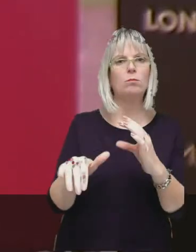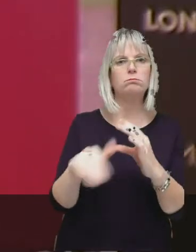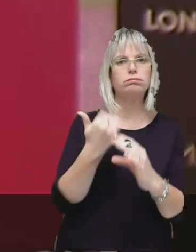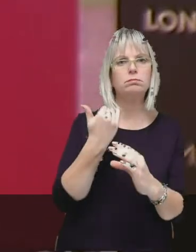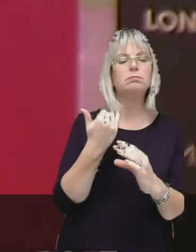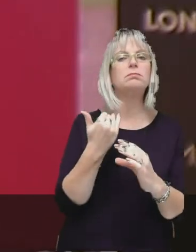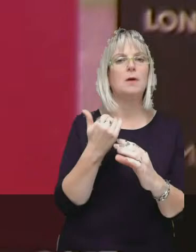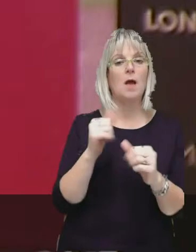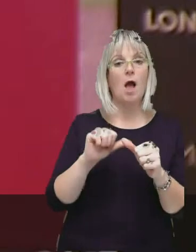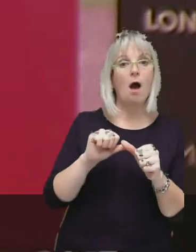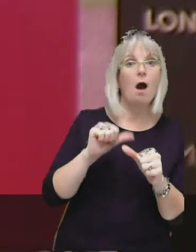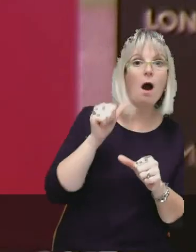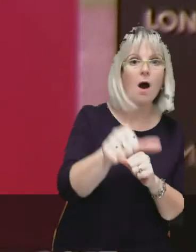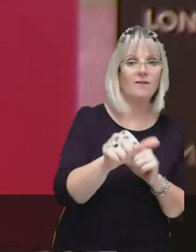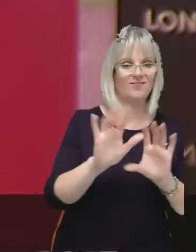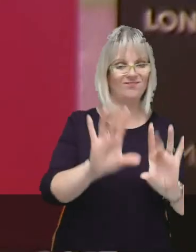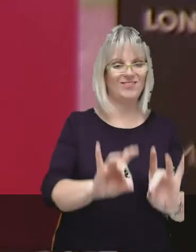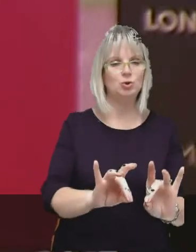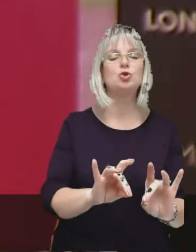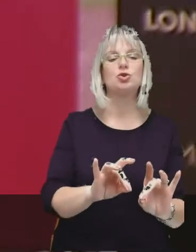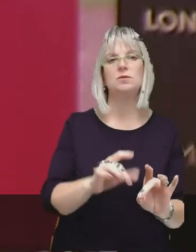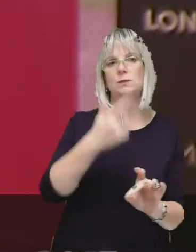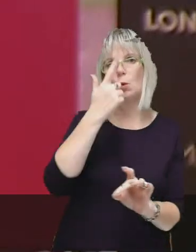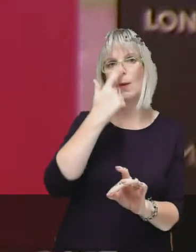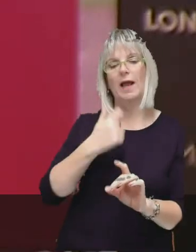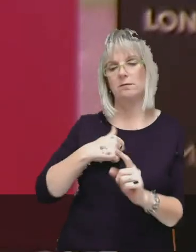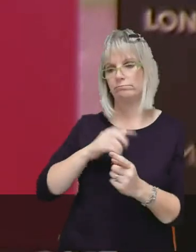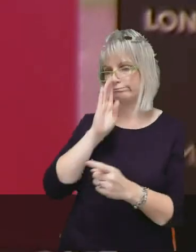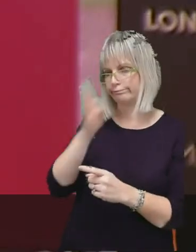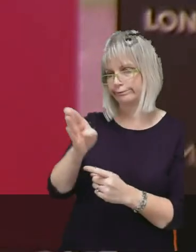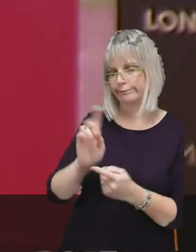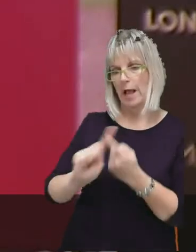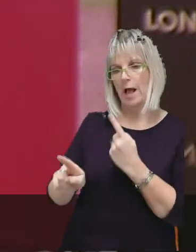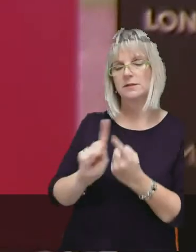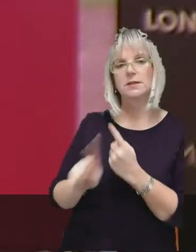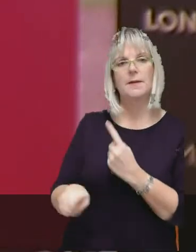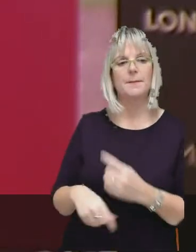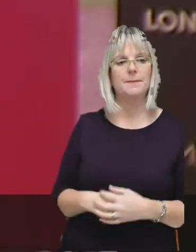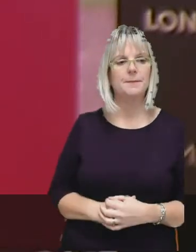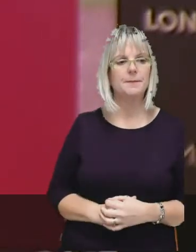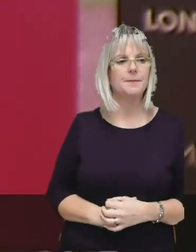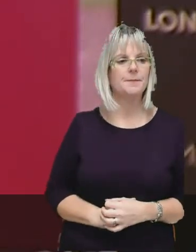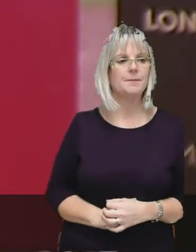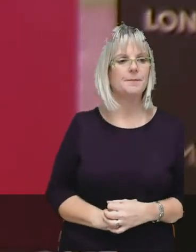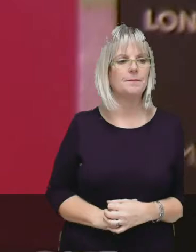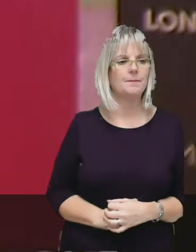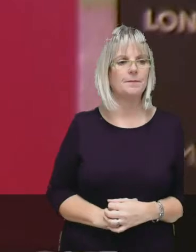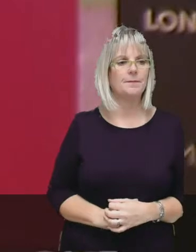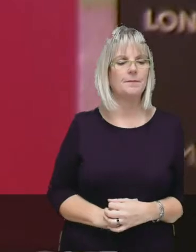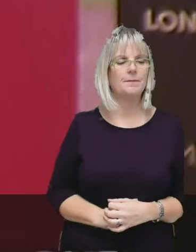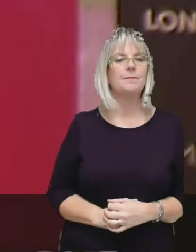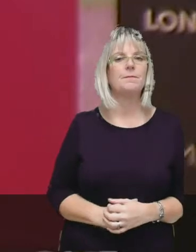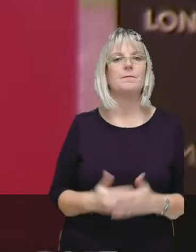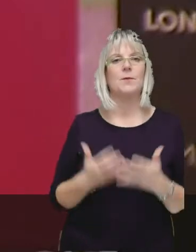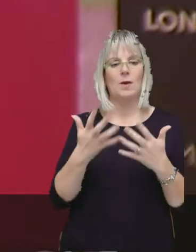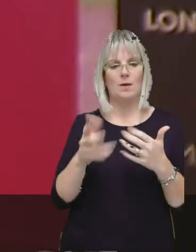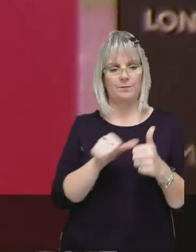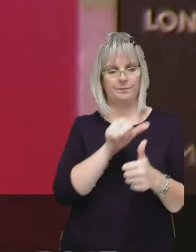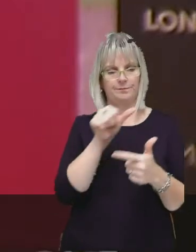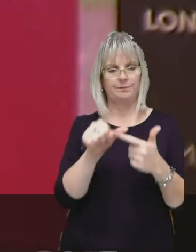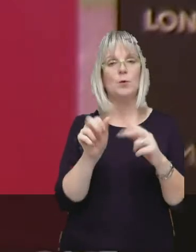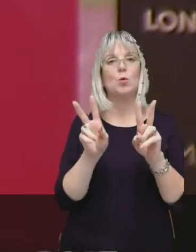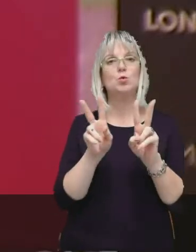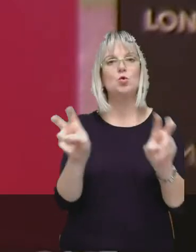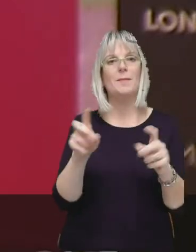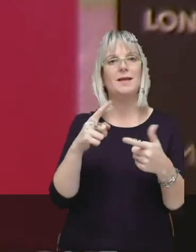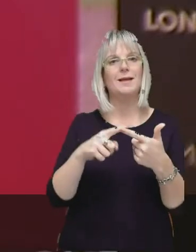the mayor or the assembly members. Let's move on swiftly now to the next topic, which is on